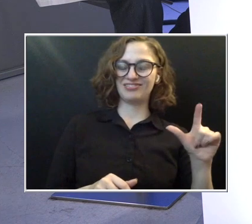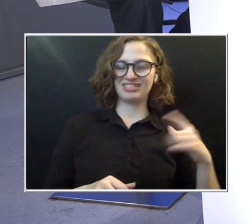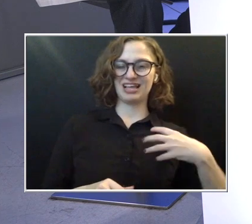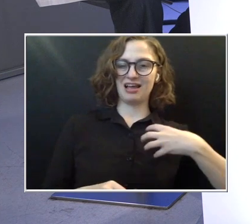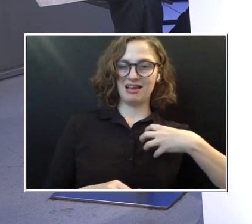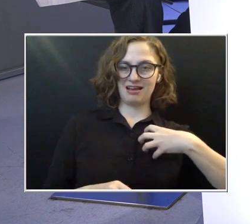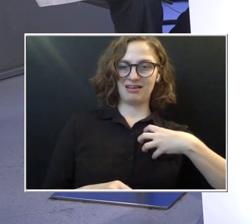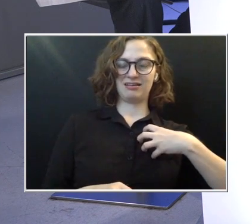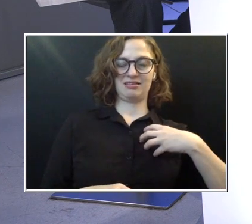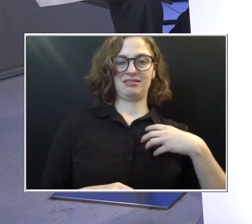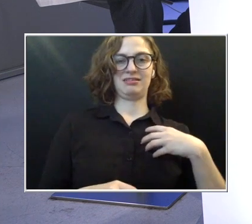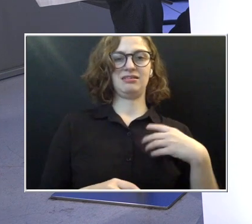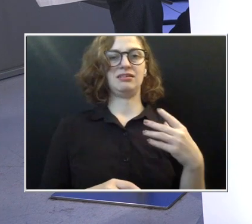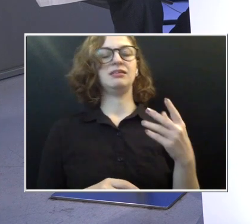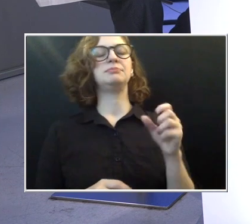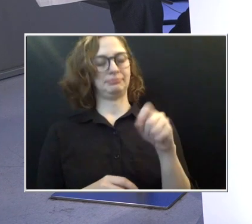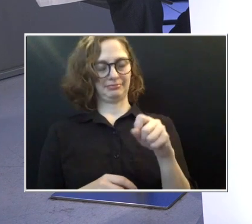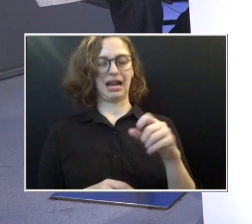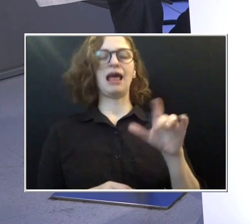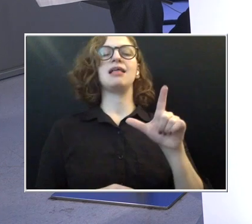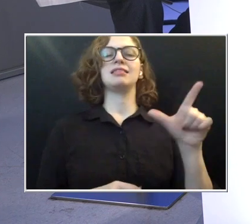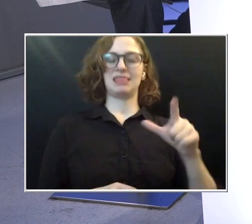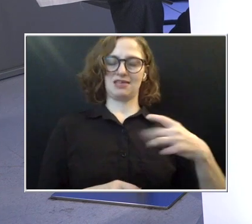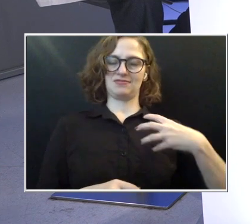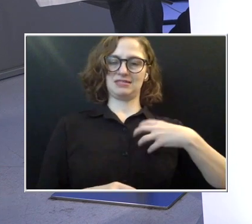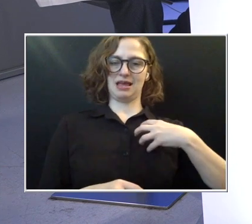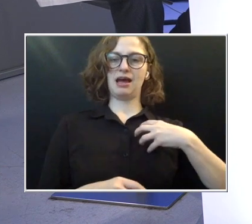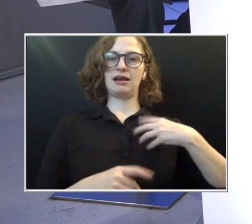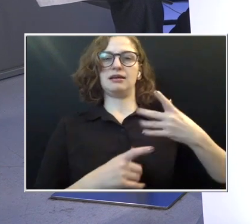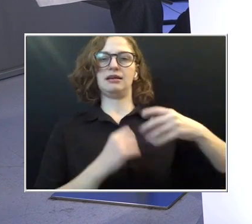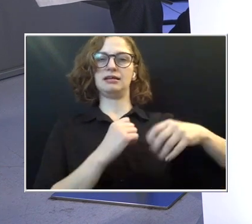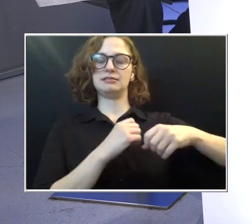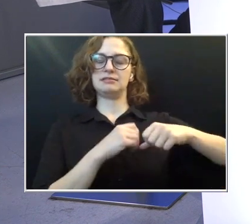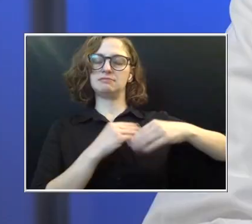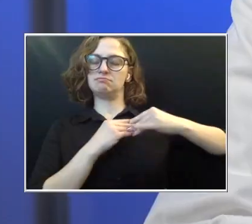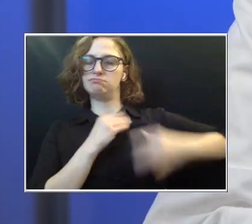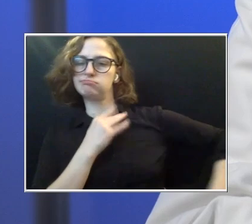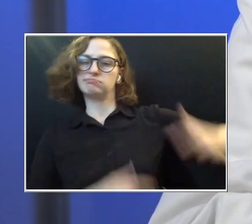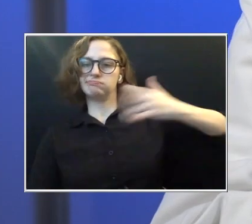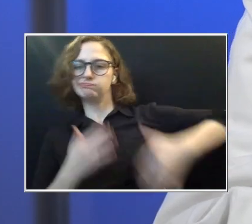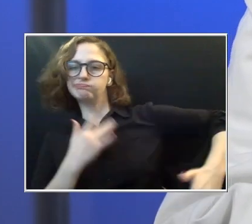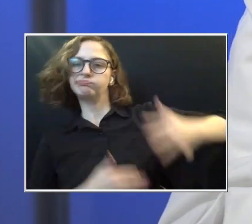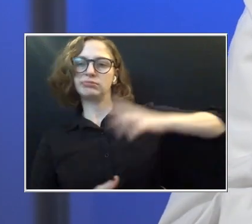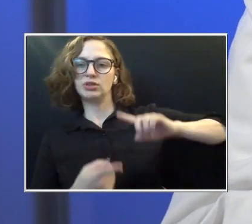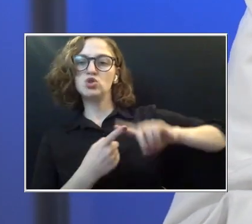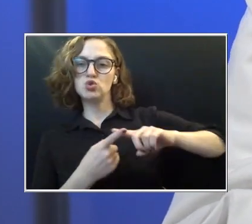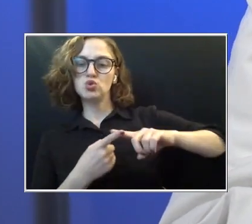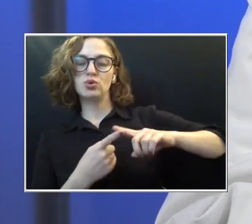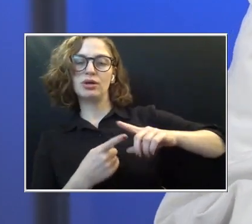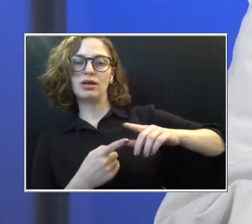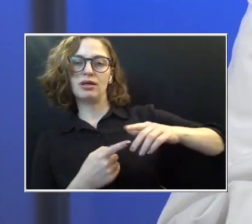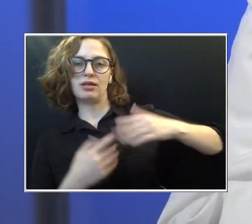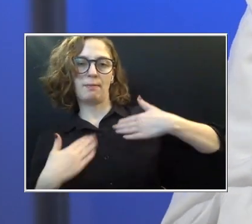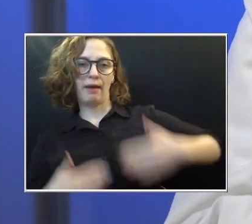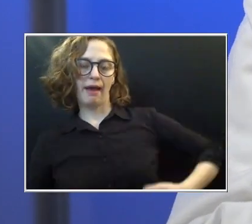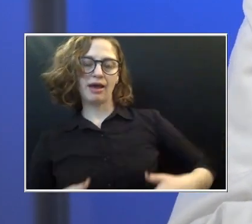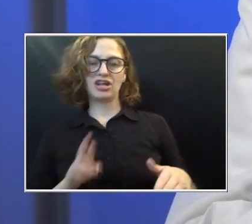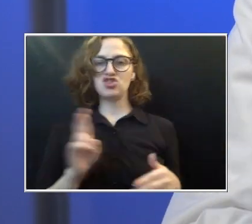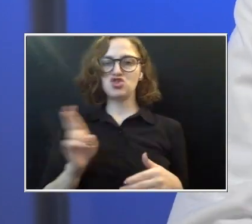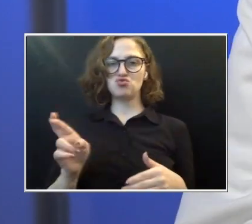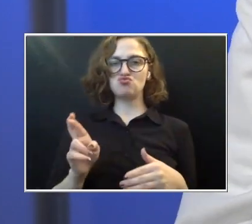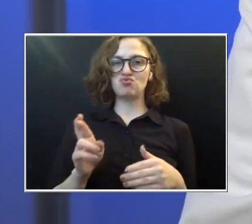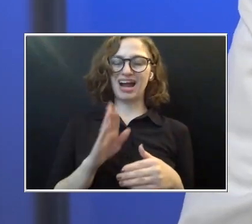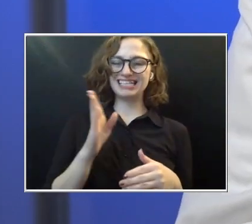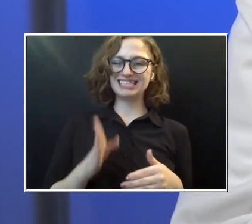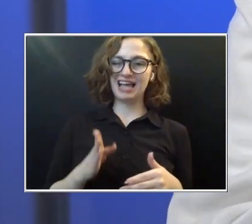gets faced with a lot of work, it just gives out. Yeah, absolutely. Not only the distance, but just the pressure. So the pressure normally